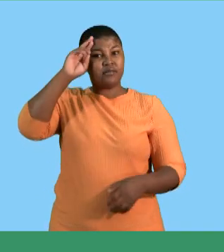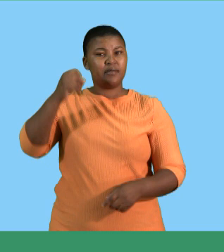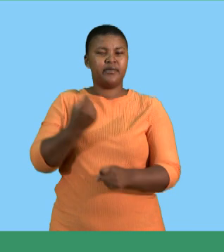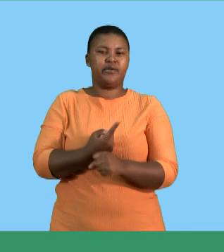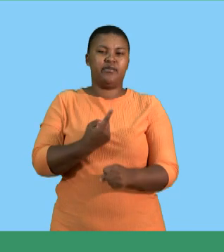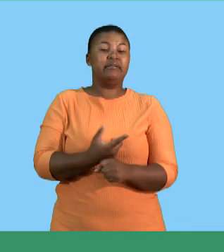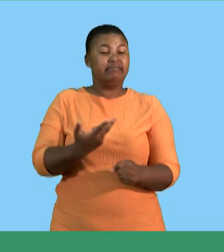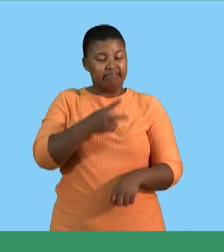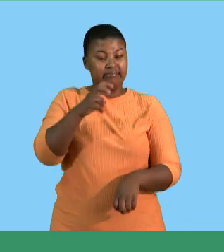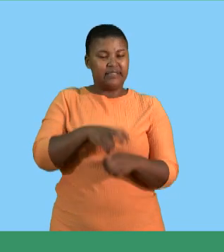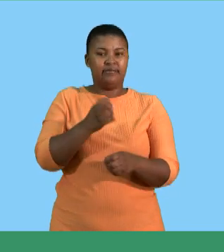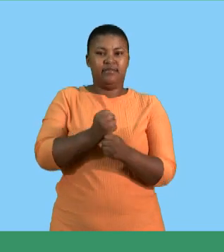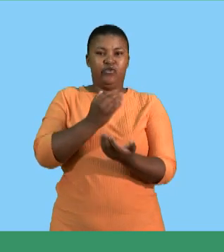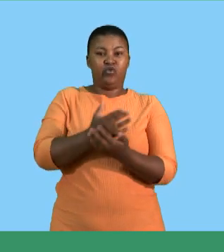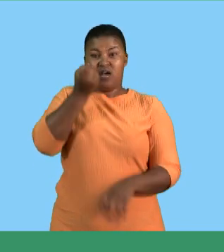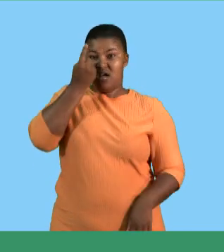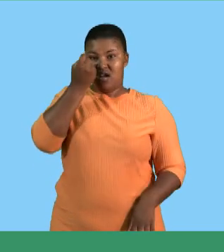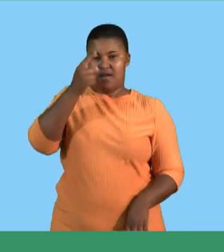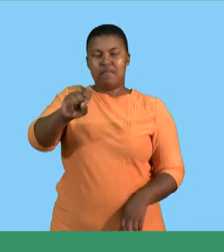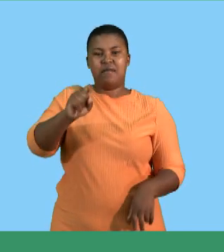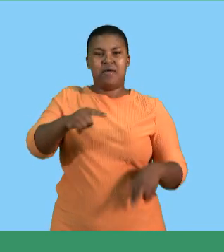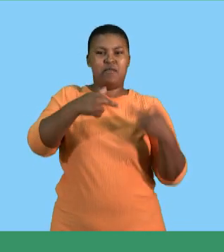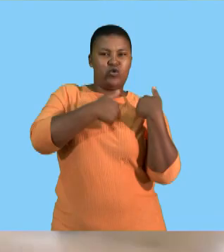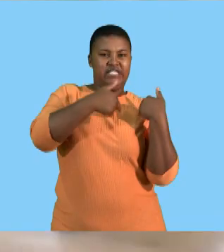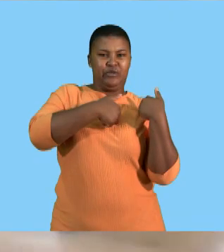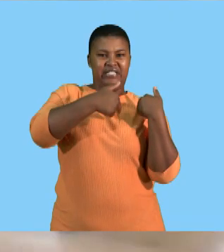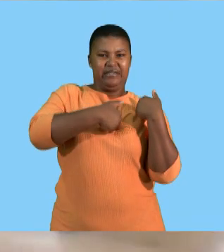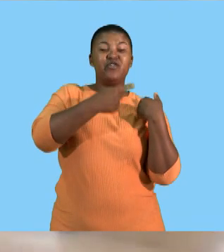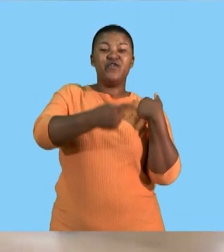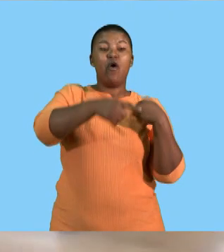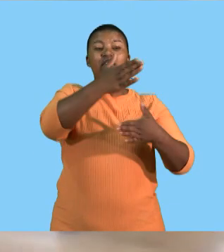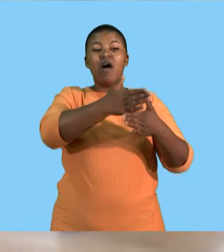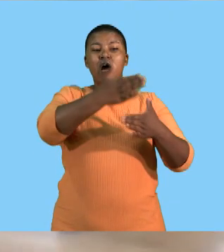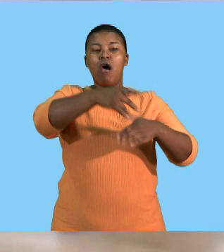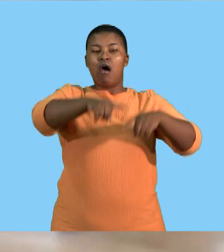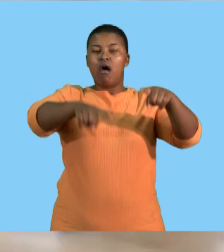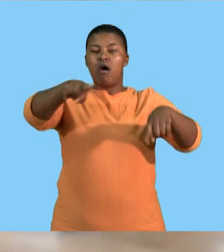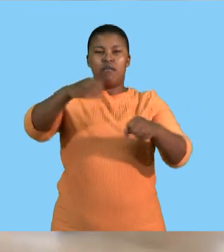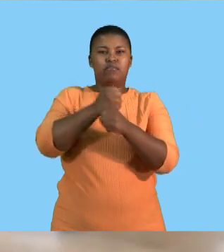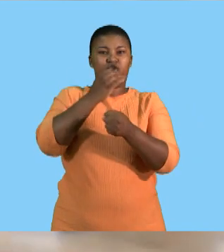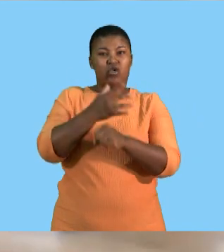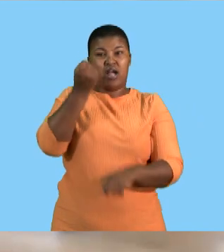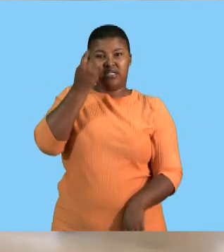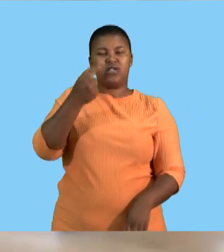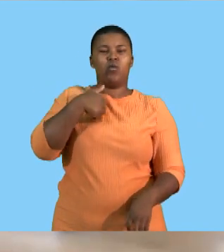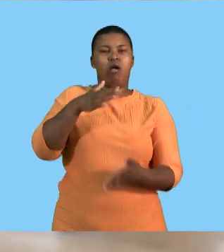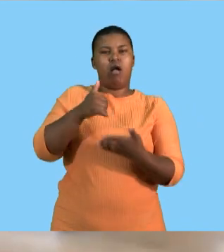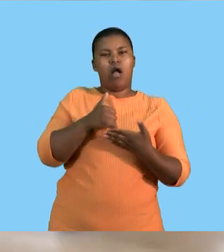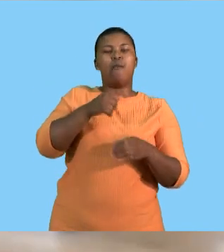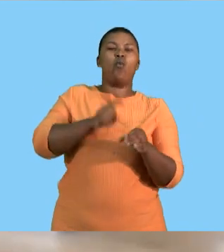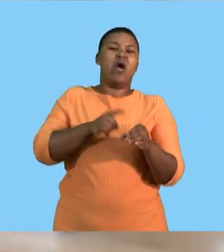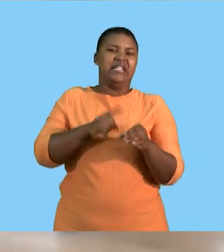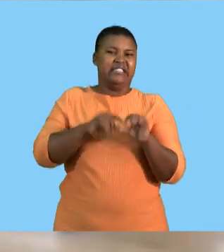So remember, it is always necessary to understand what the responsibilities of all the functions are to help us to